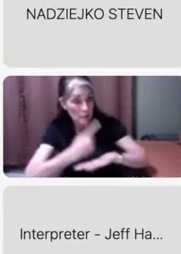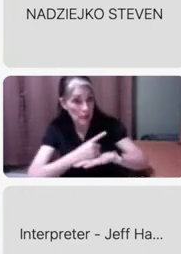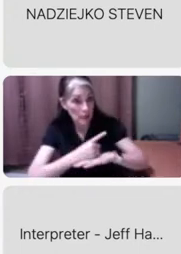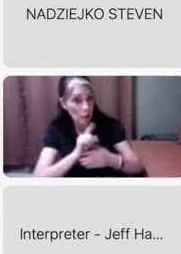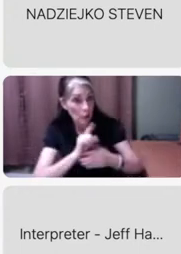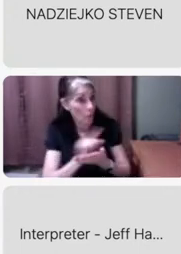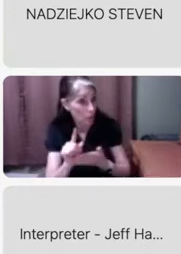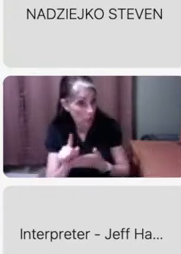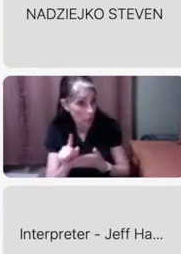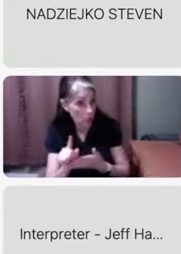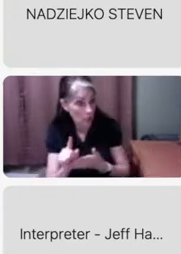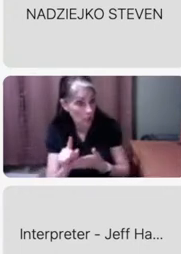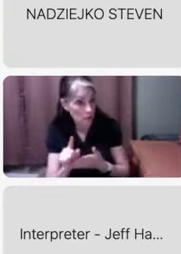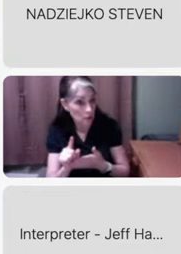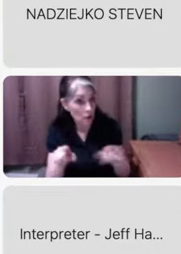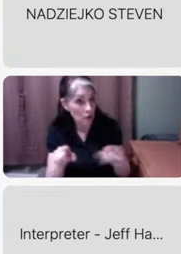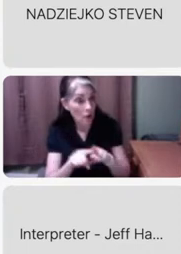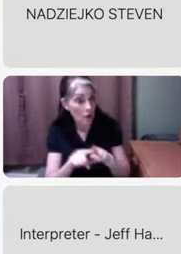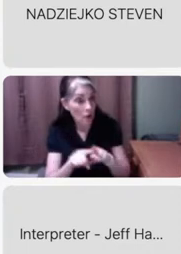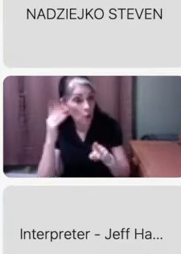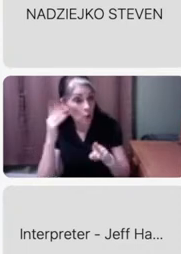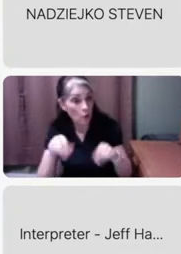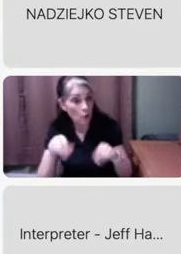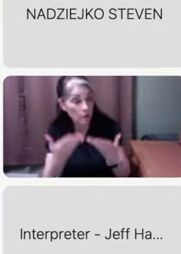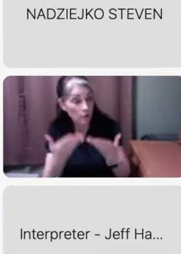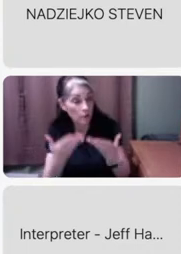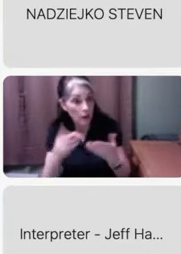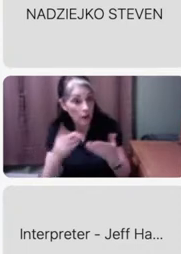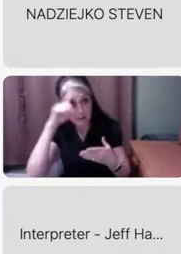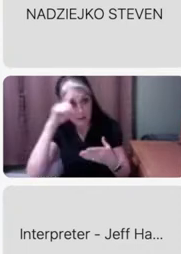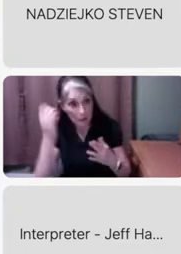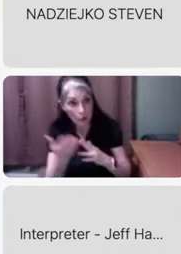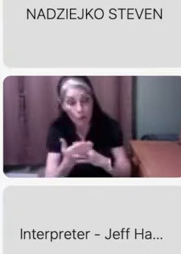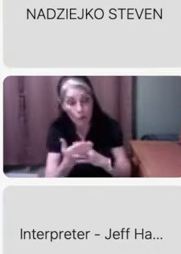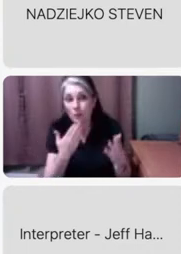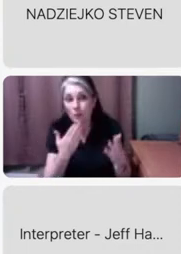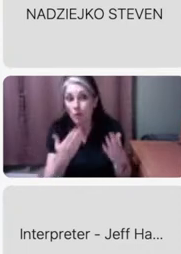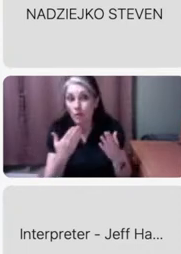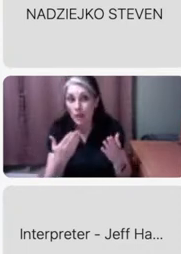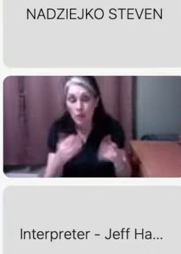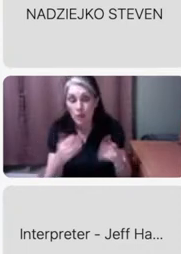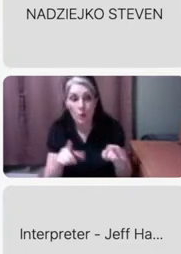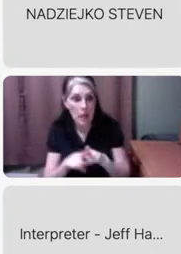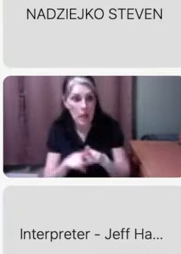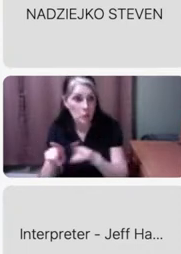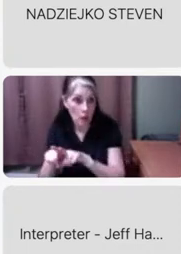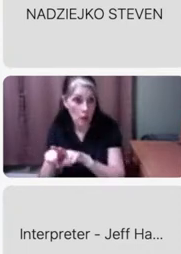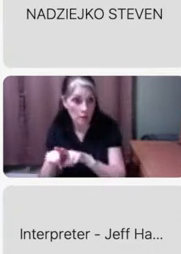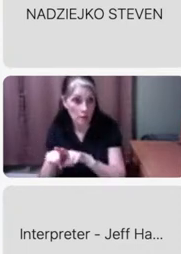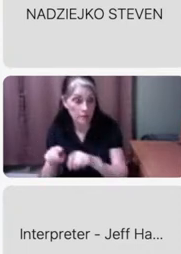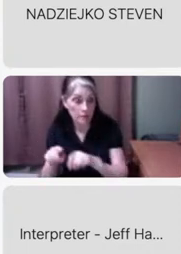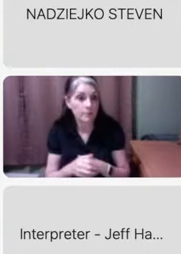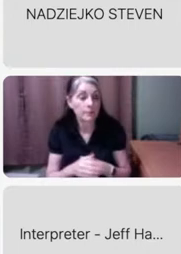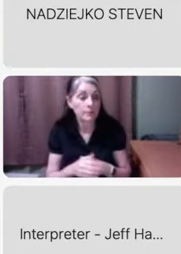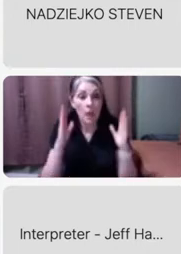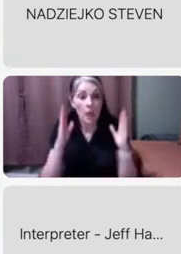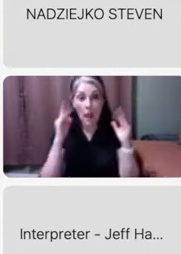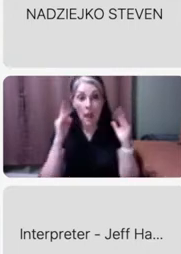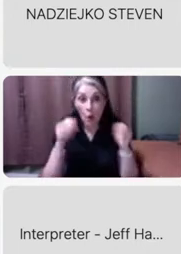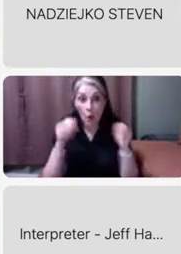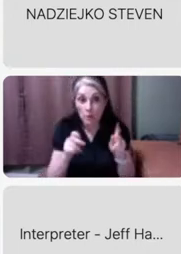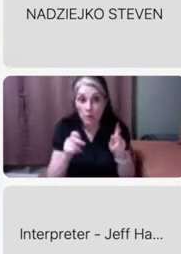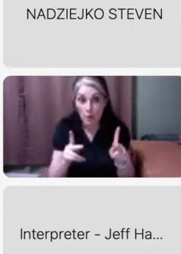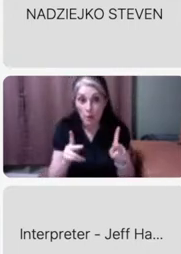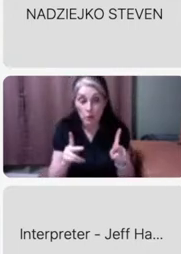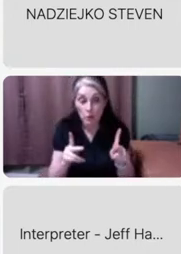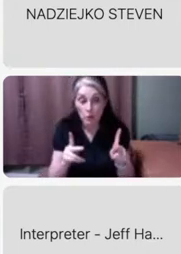it's also why we provide meals throughout the summer and the break so thank you for that as well and what i hope this is an opportunity for us is